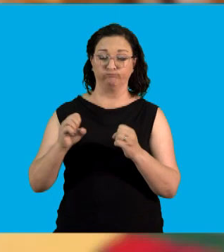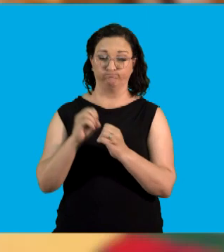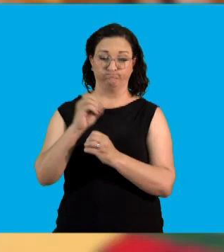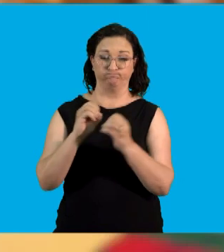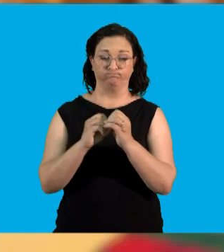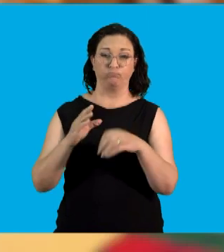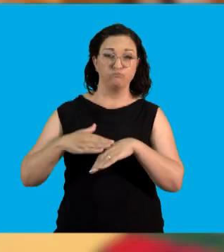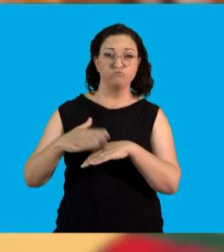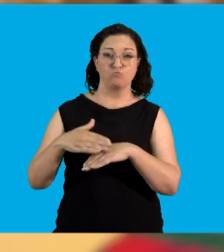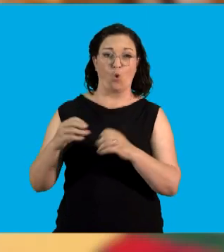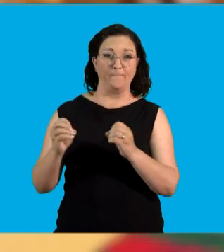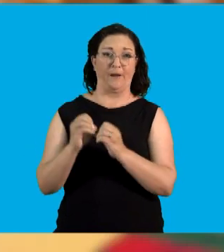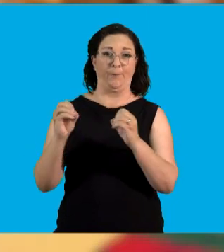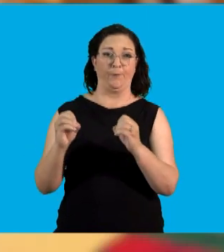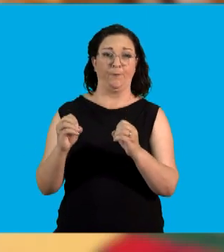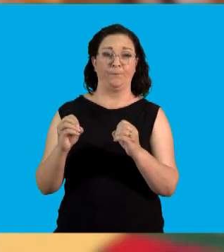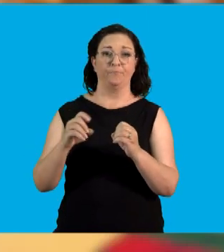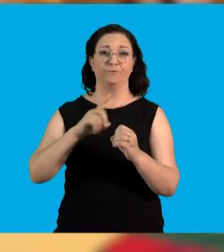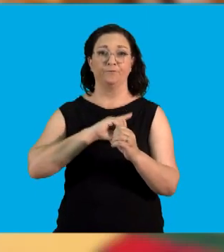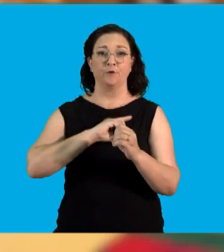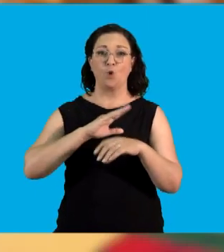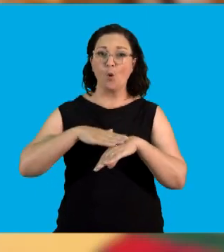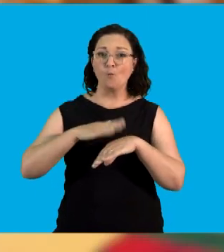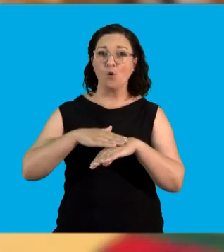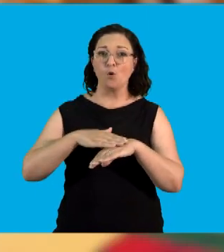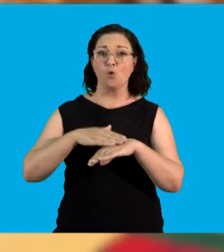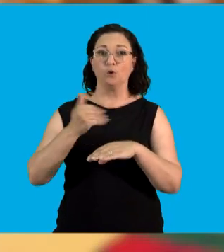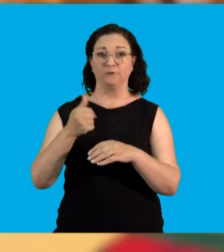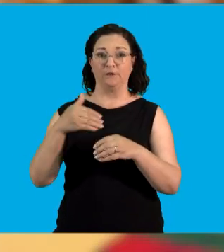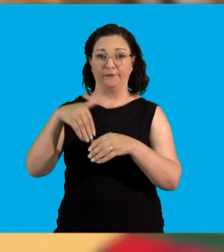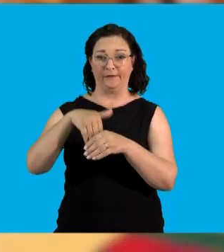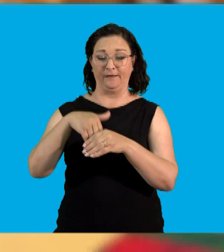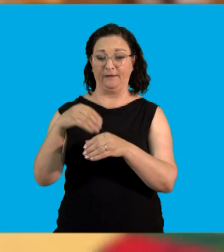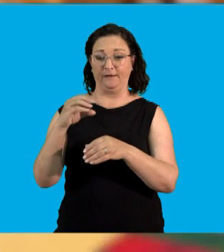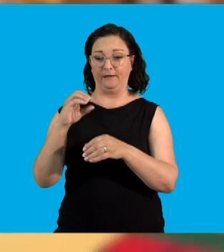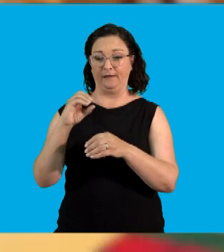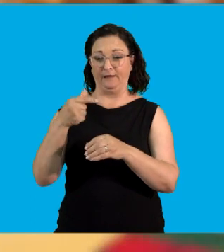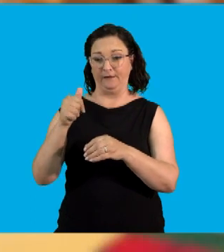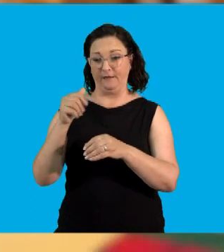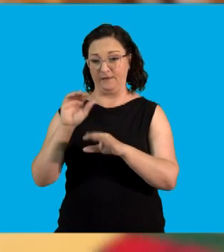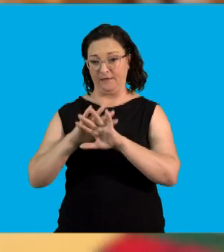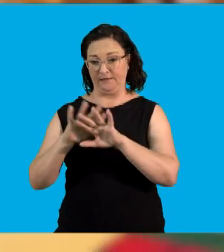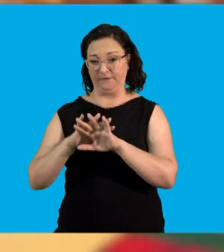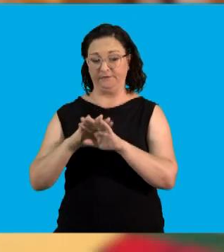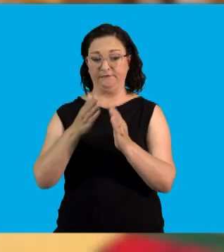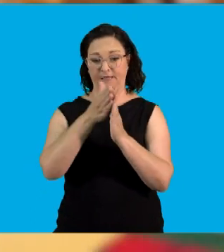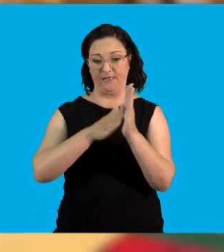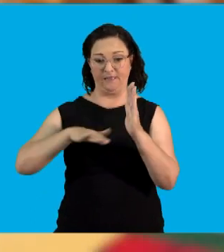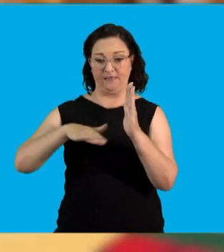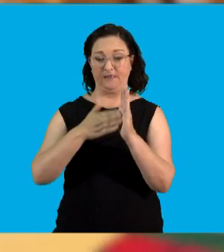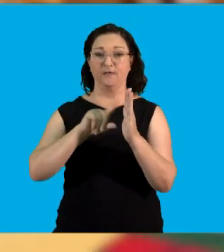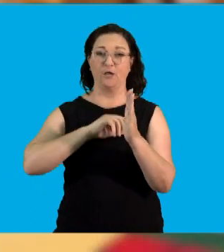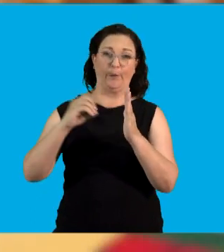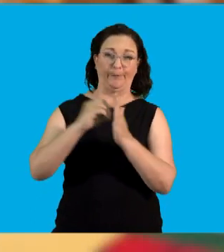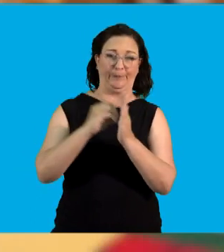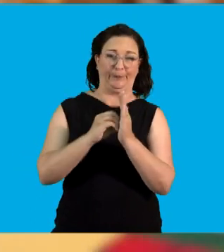going to increase, and by increasing the number of collisions, there's going to be more collisions between the gas particles and the container, and we know